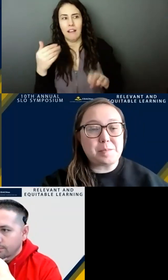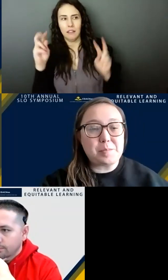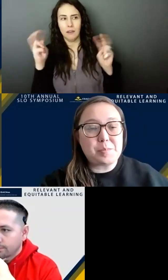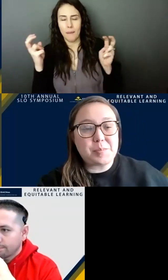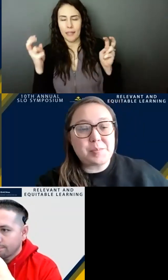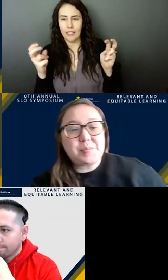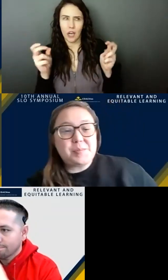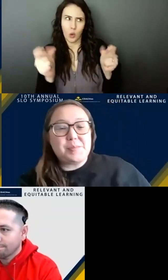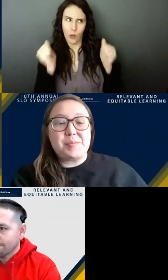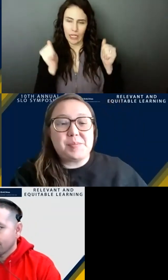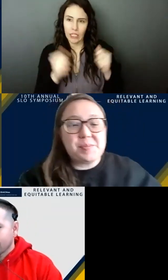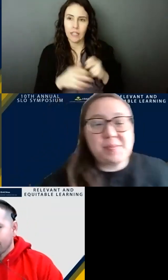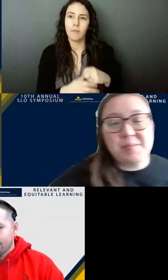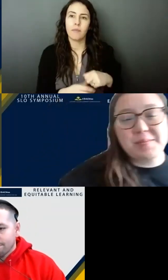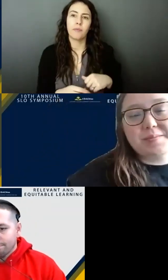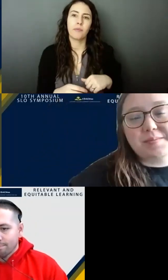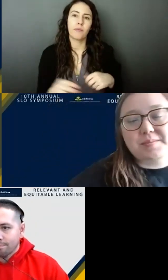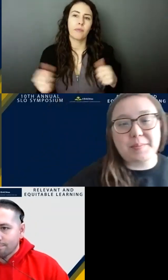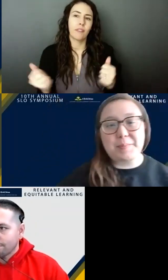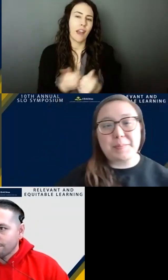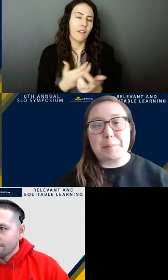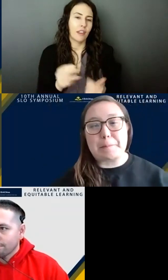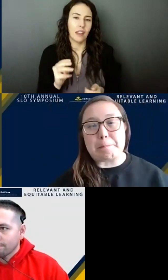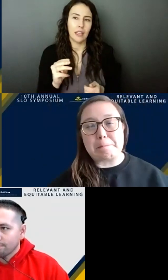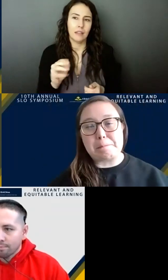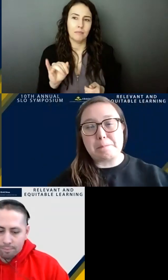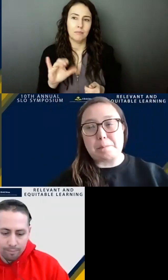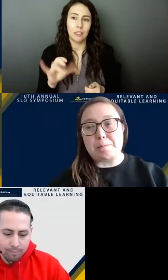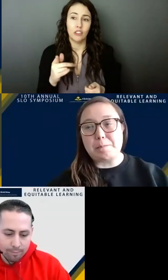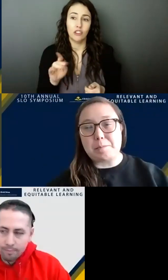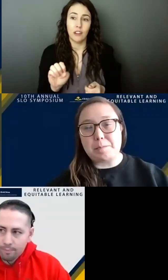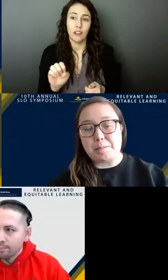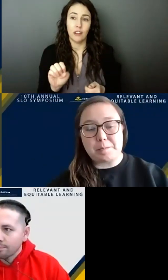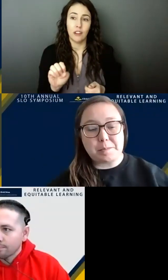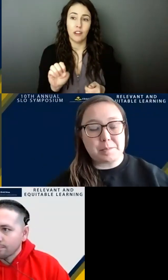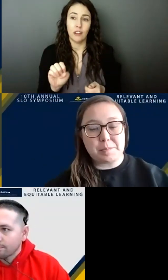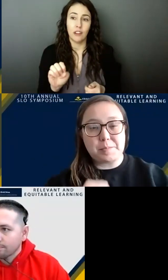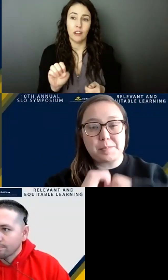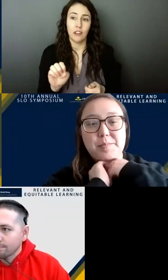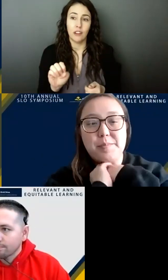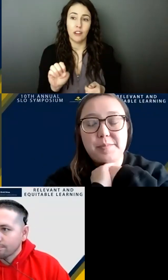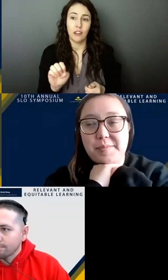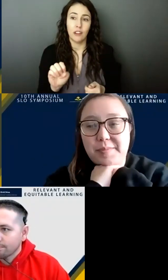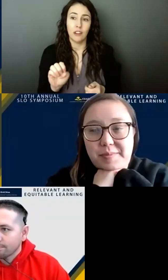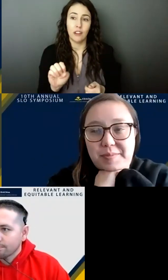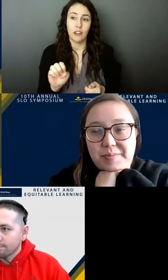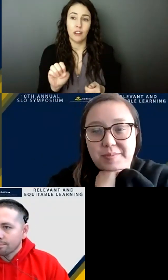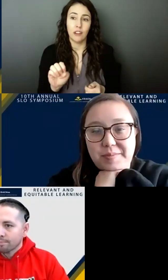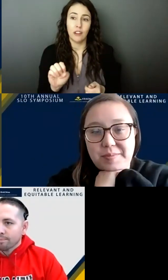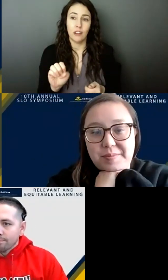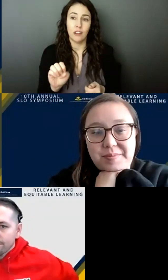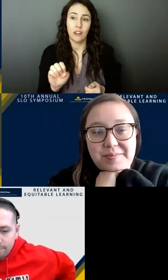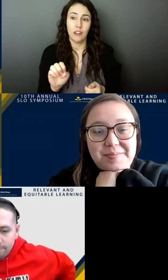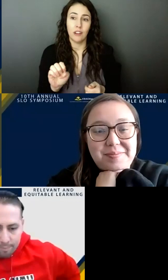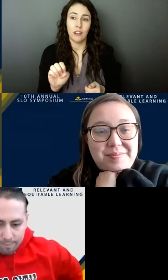think everything Michelle said and Catherine shared are great, and we absolutely have to think those things through. But